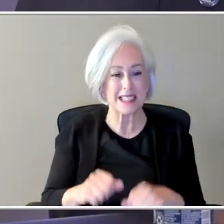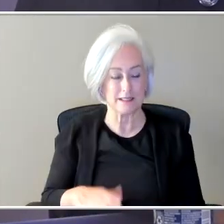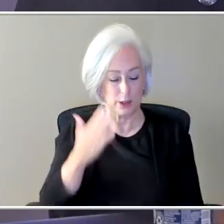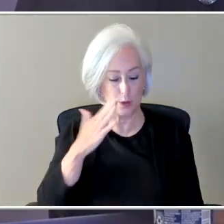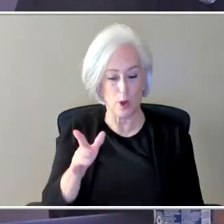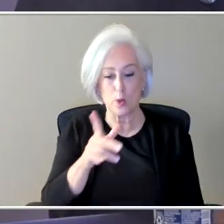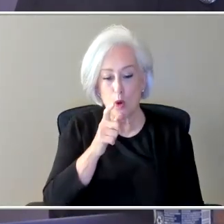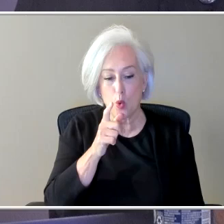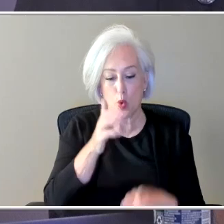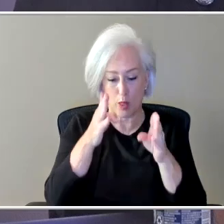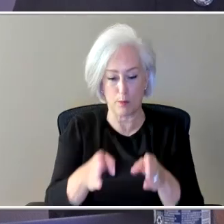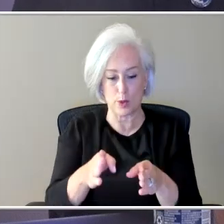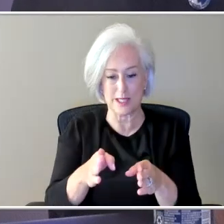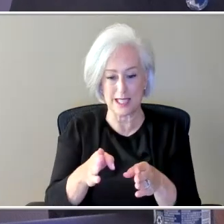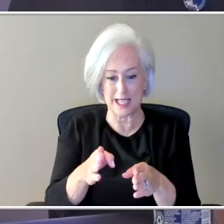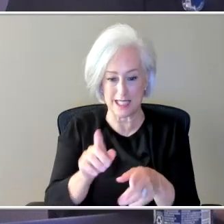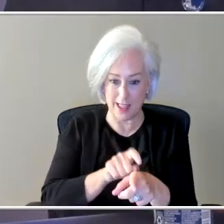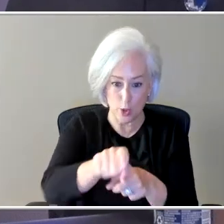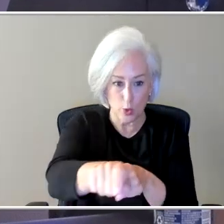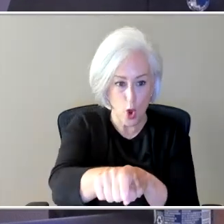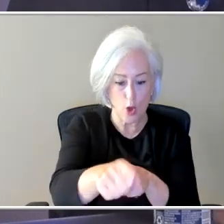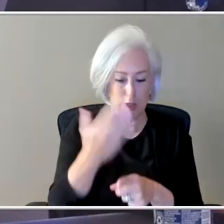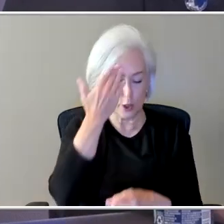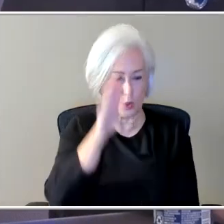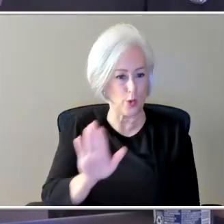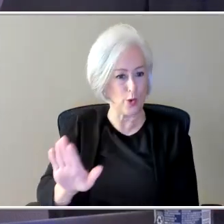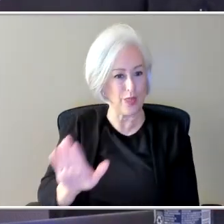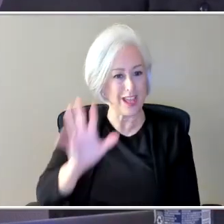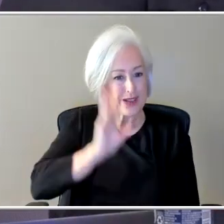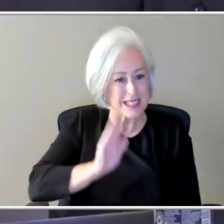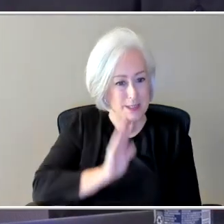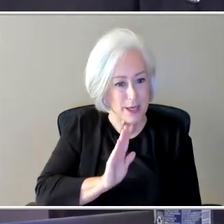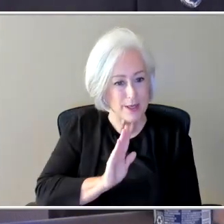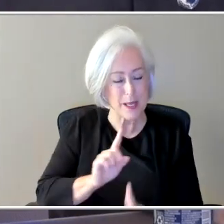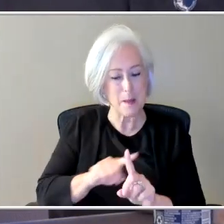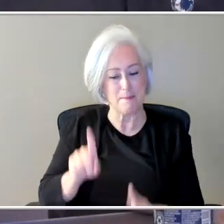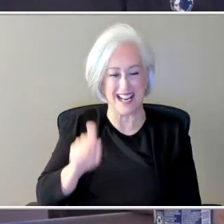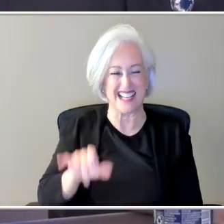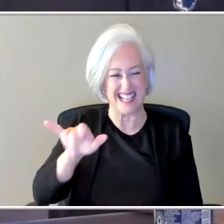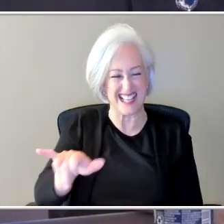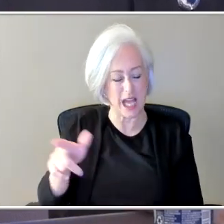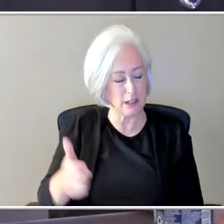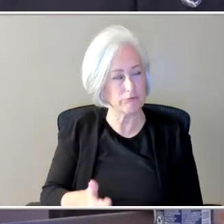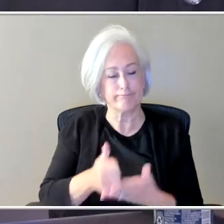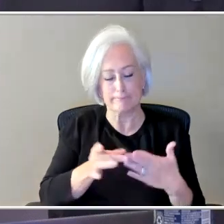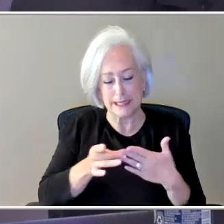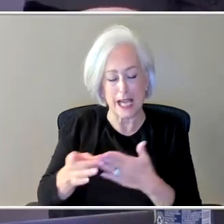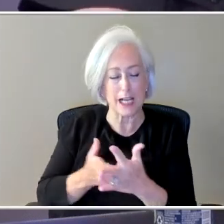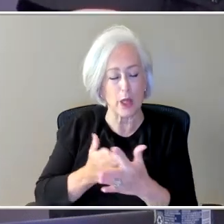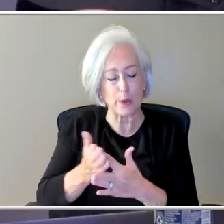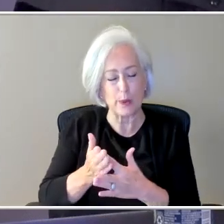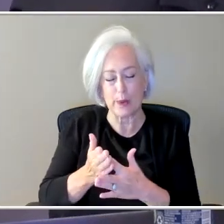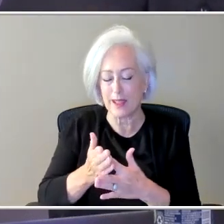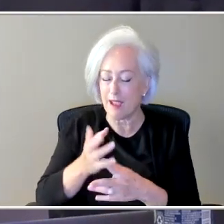that phone and what their experiences are, but I needed that, and you guided me through the toughest time. I mean, you had all my